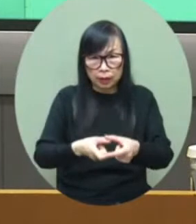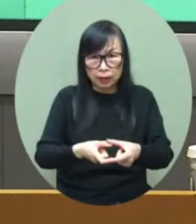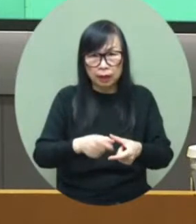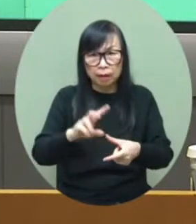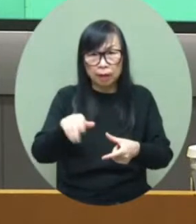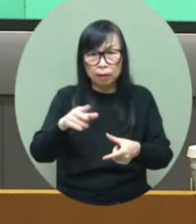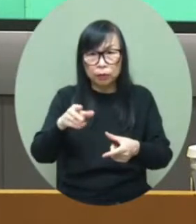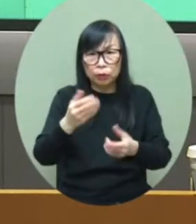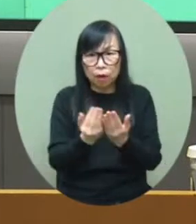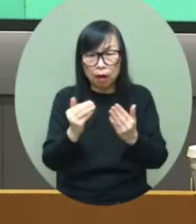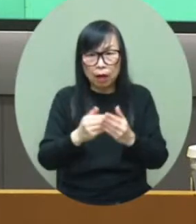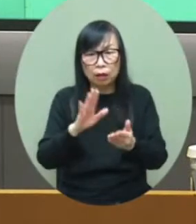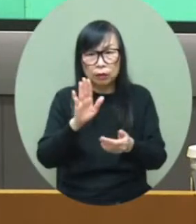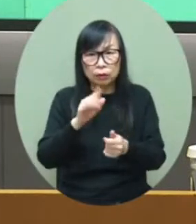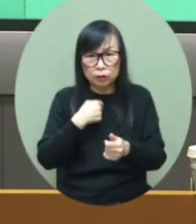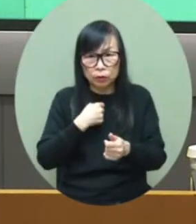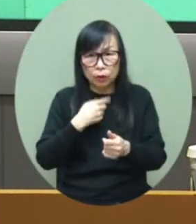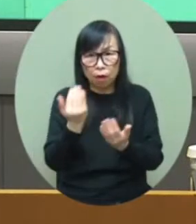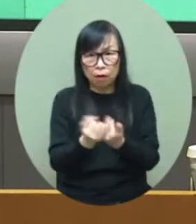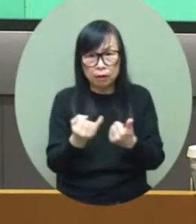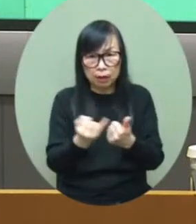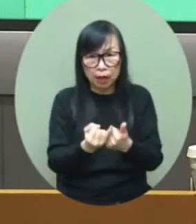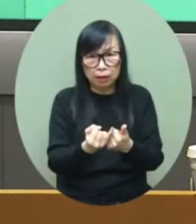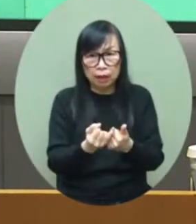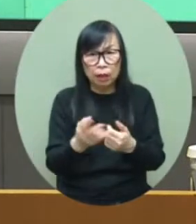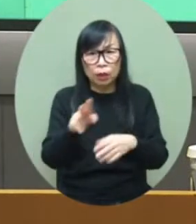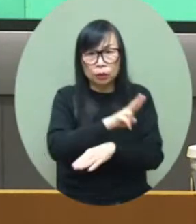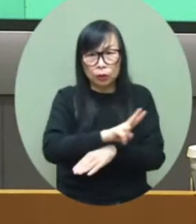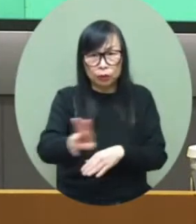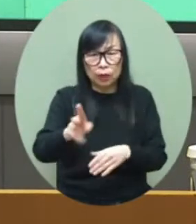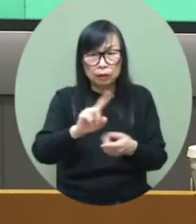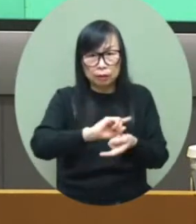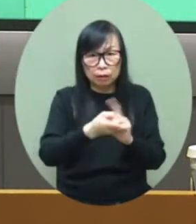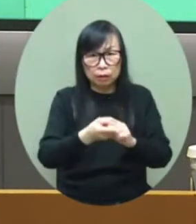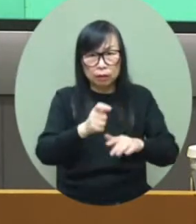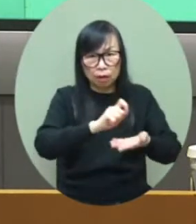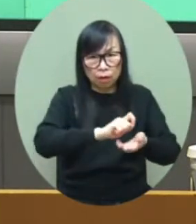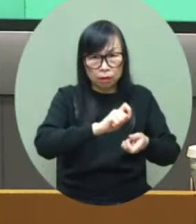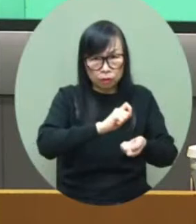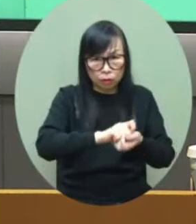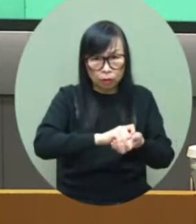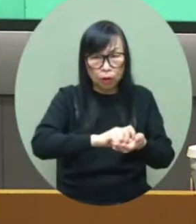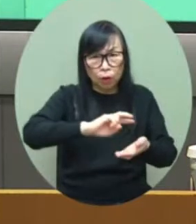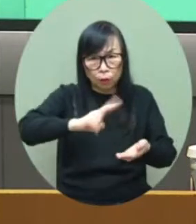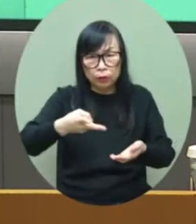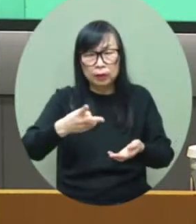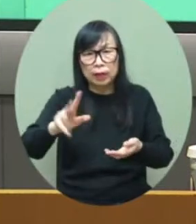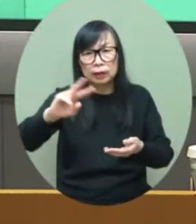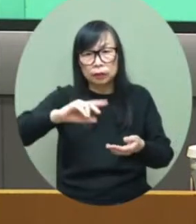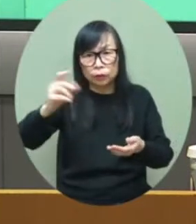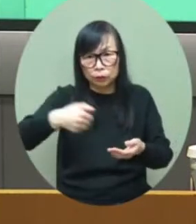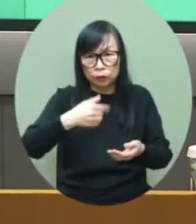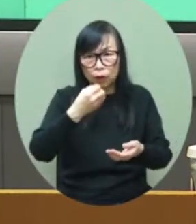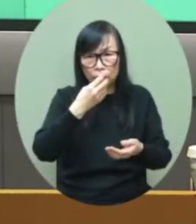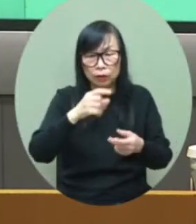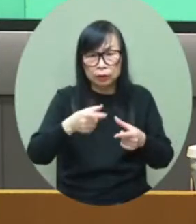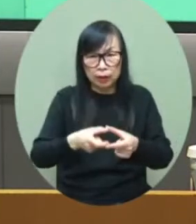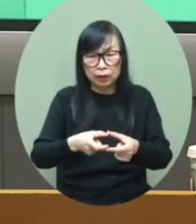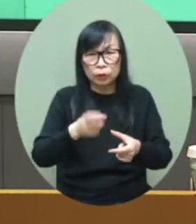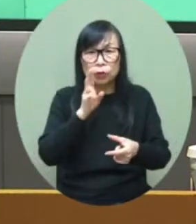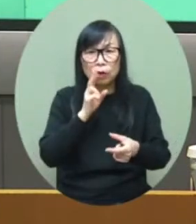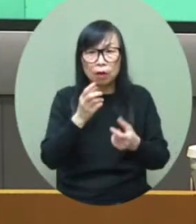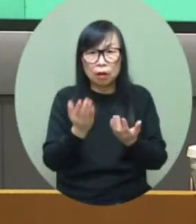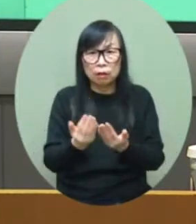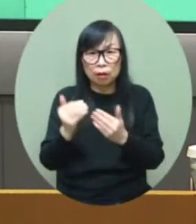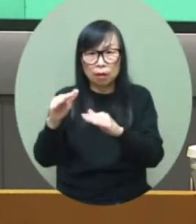provide facilitation measures for cross-boundary students to get a travel permit, including allowing schools